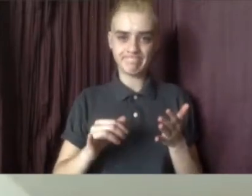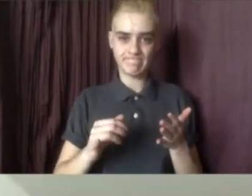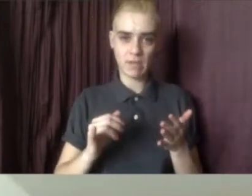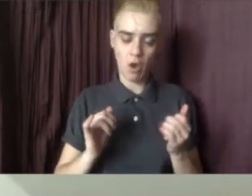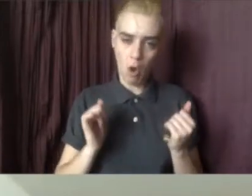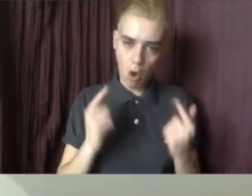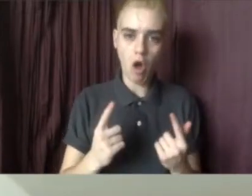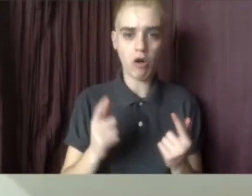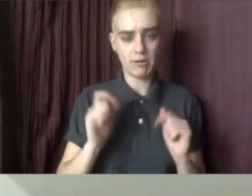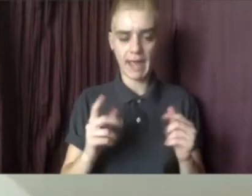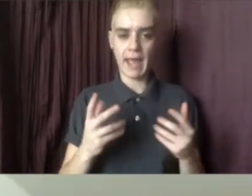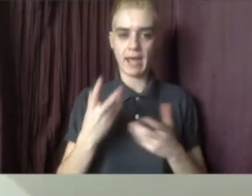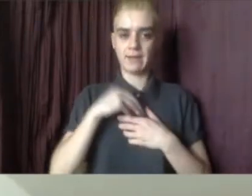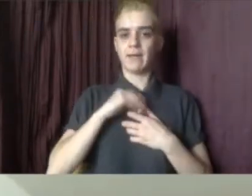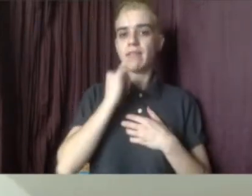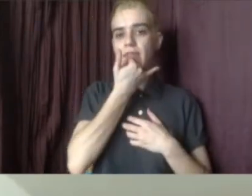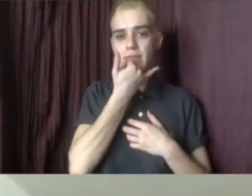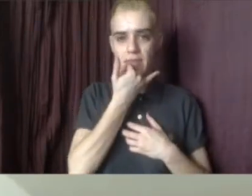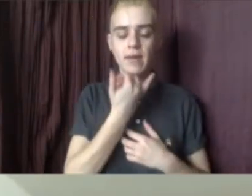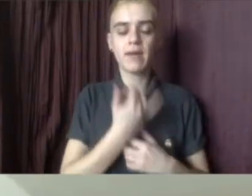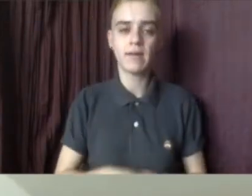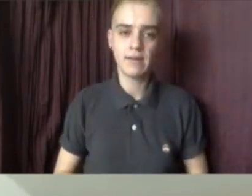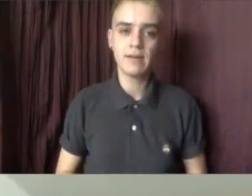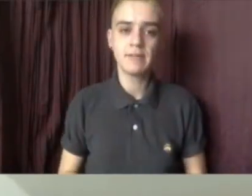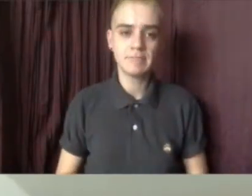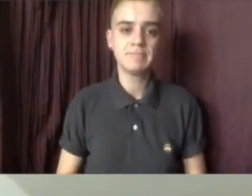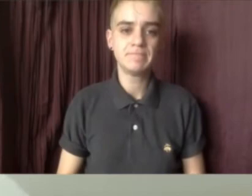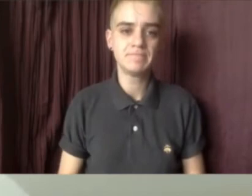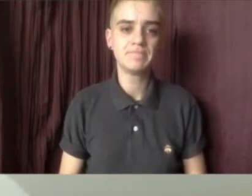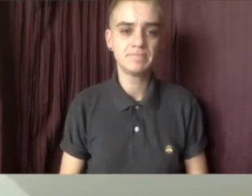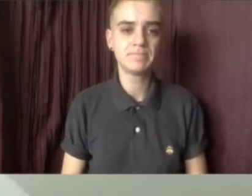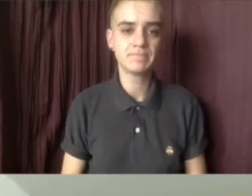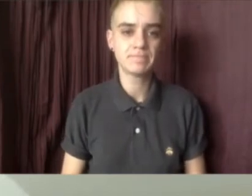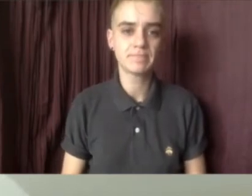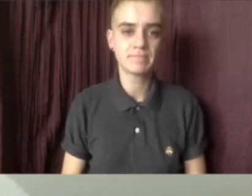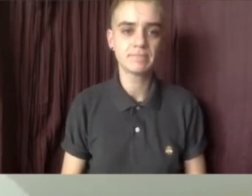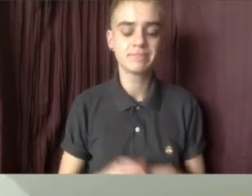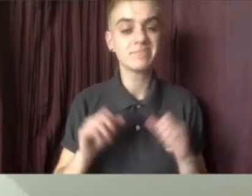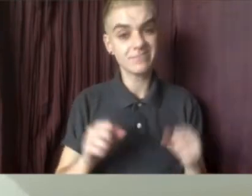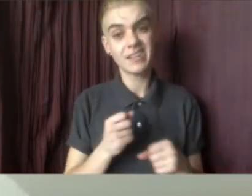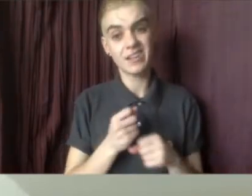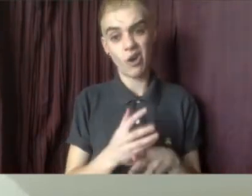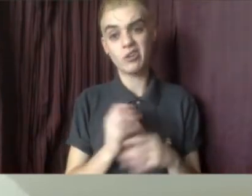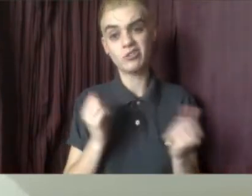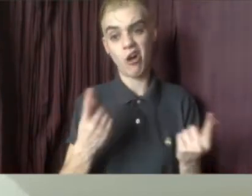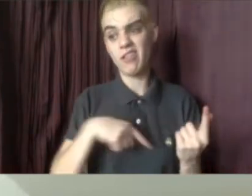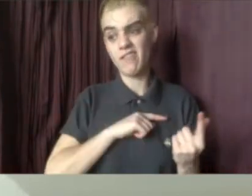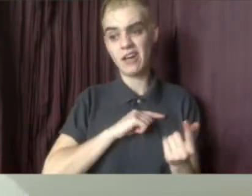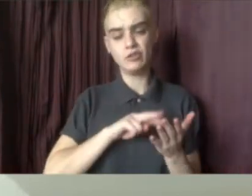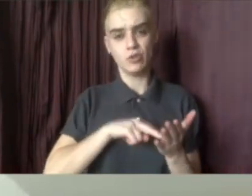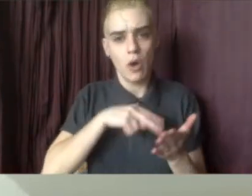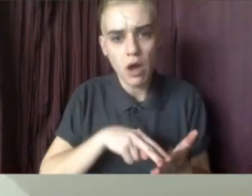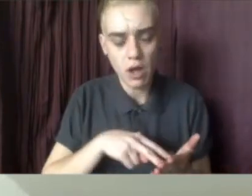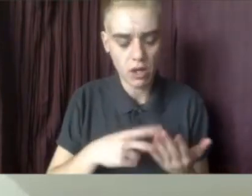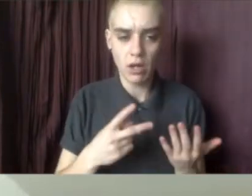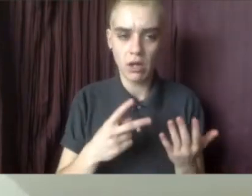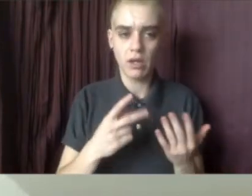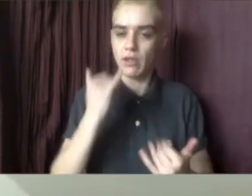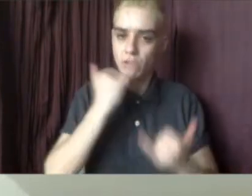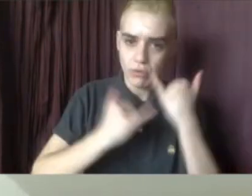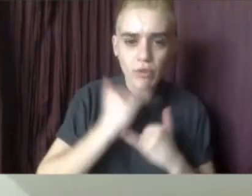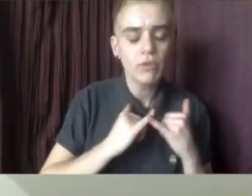of angles, not just around elections, but hopefully that will be something helpful for you all as